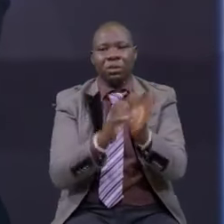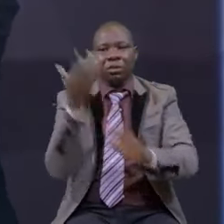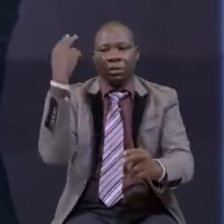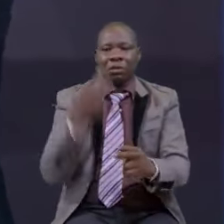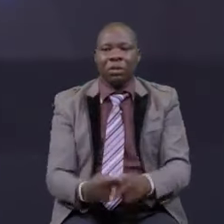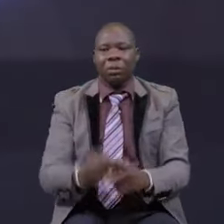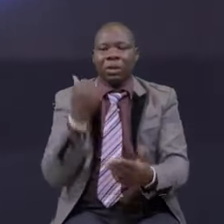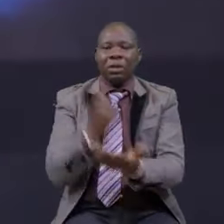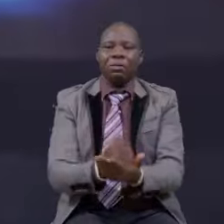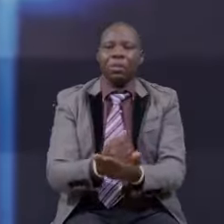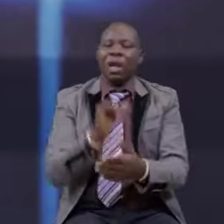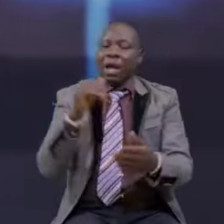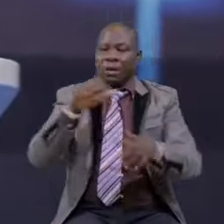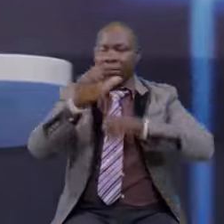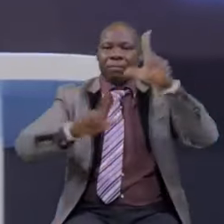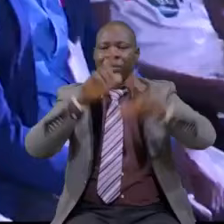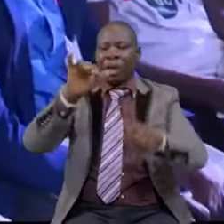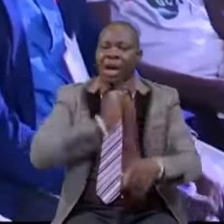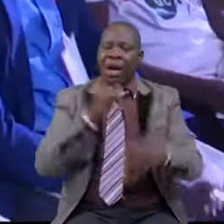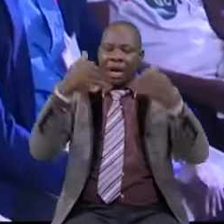I have hope.